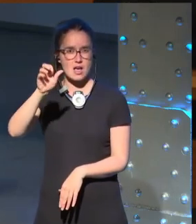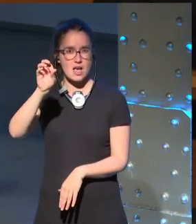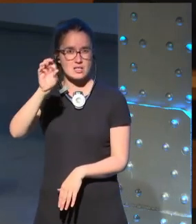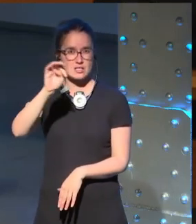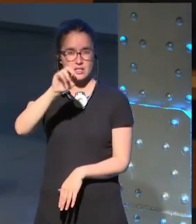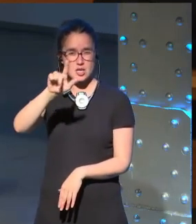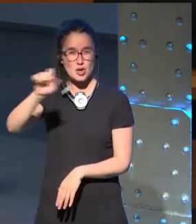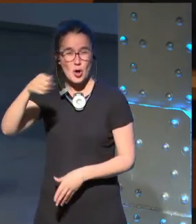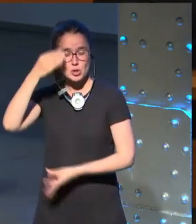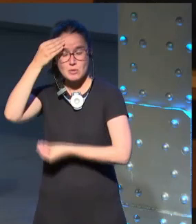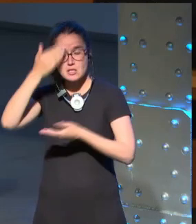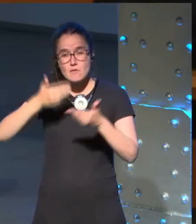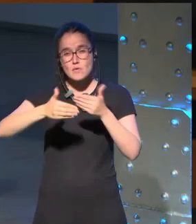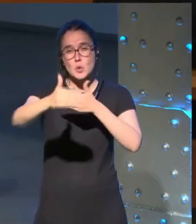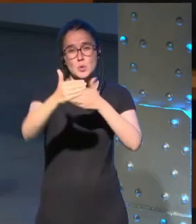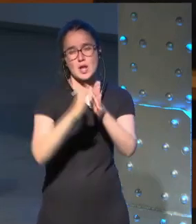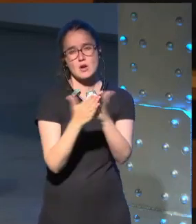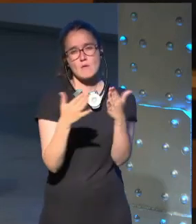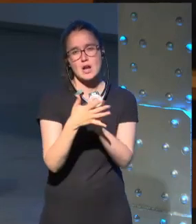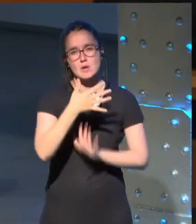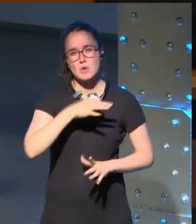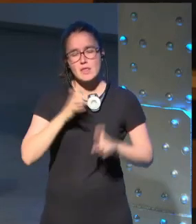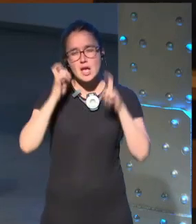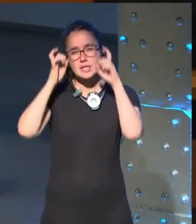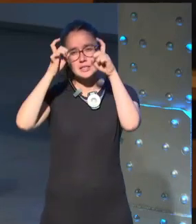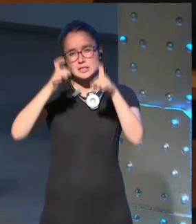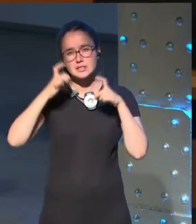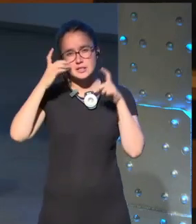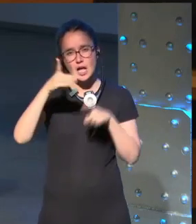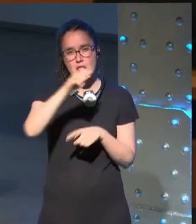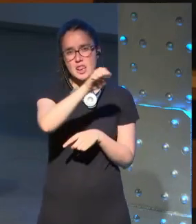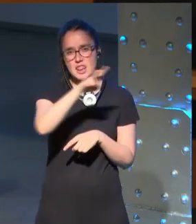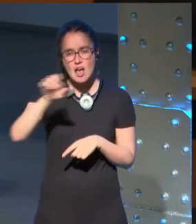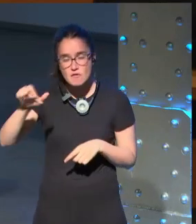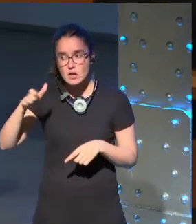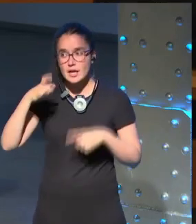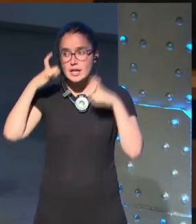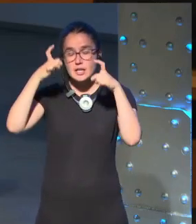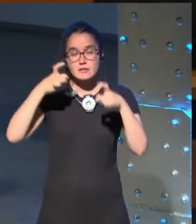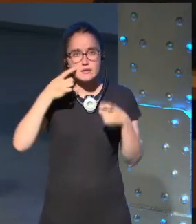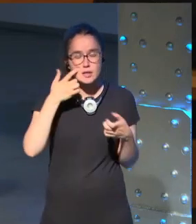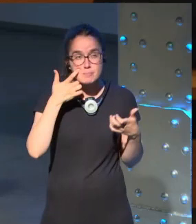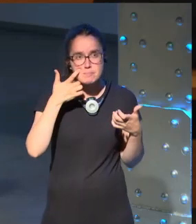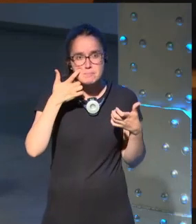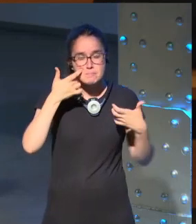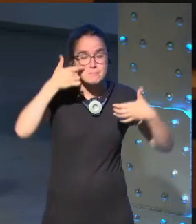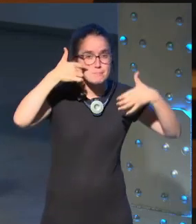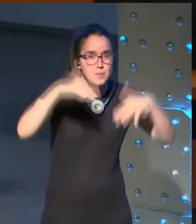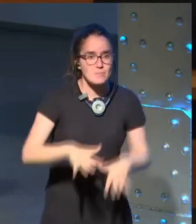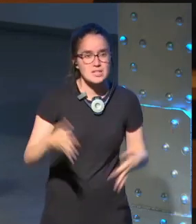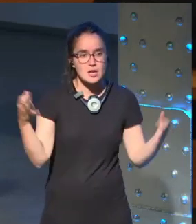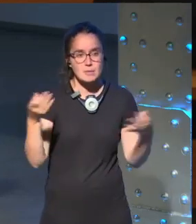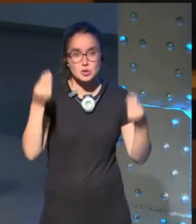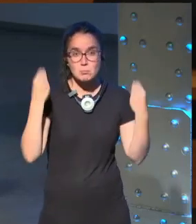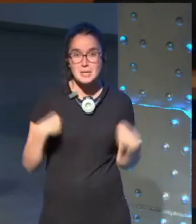Spain. Do you know that at any of your future novels, your detective, David, could try to figure out